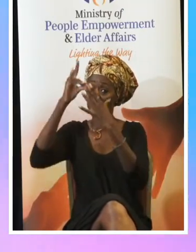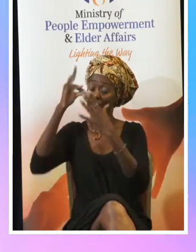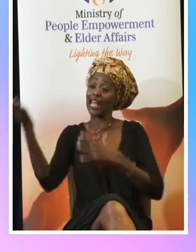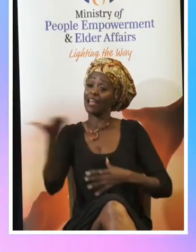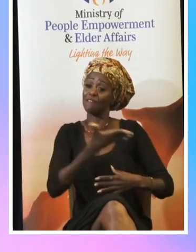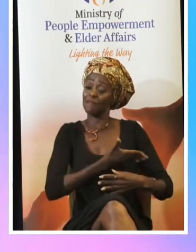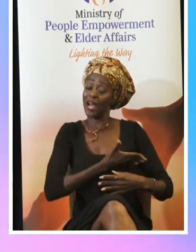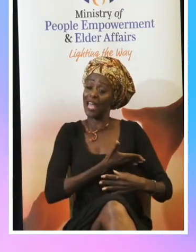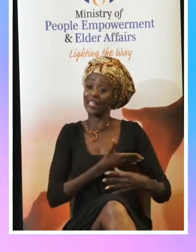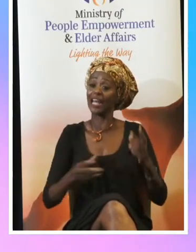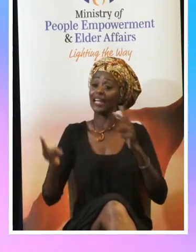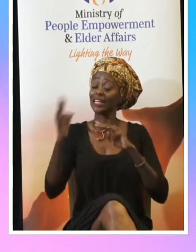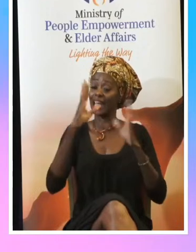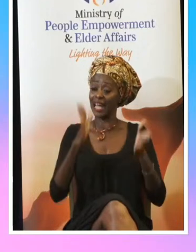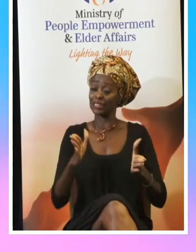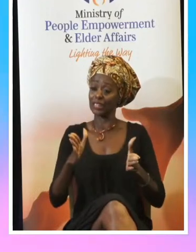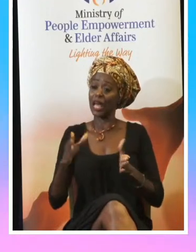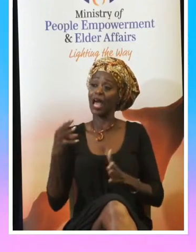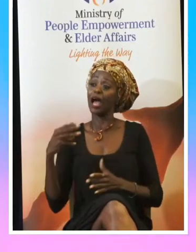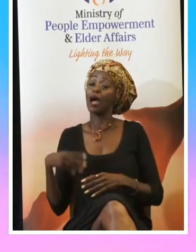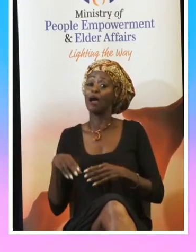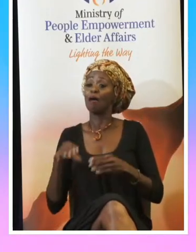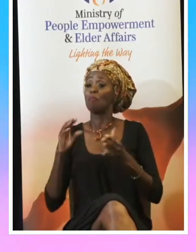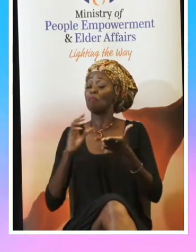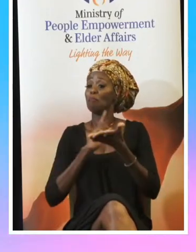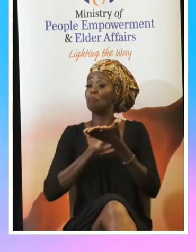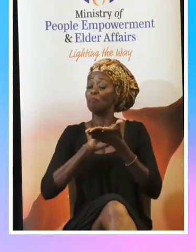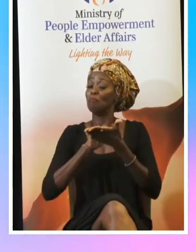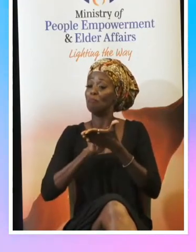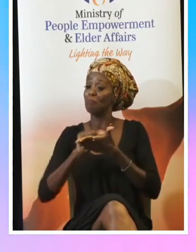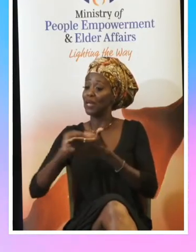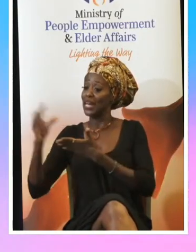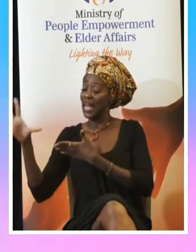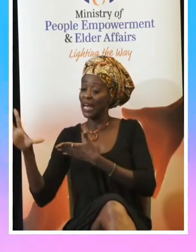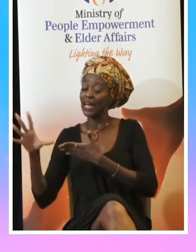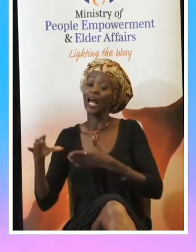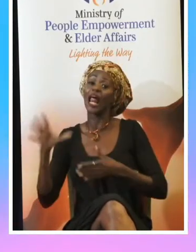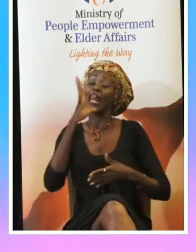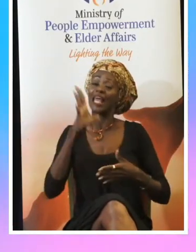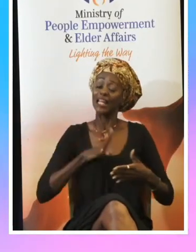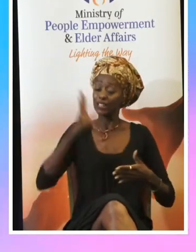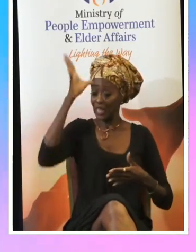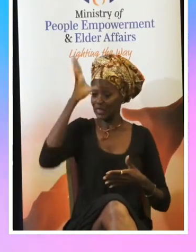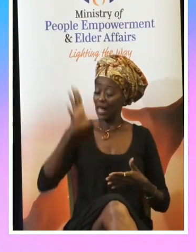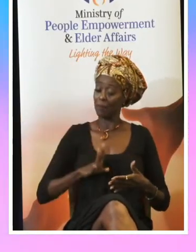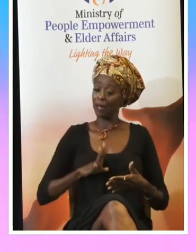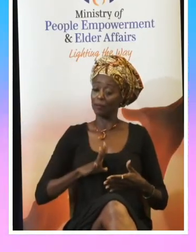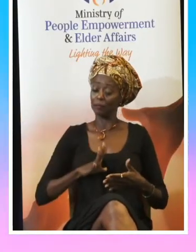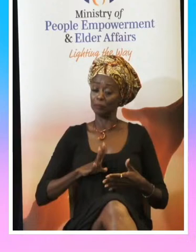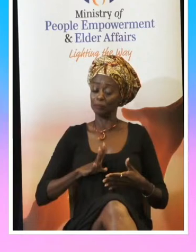guests, members of the media, ladies and gentlemen.